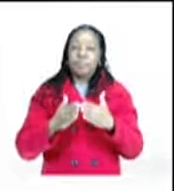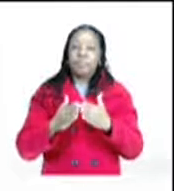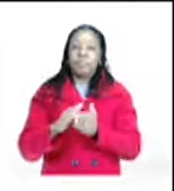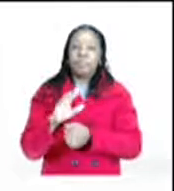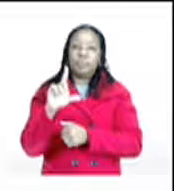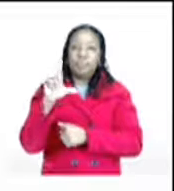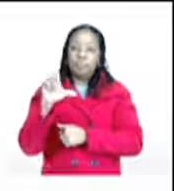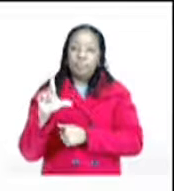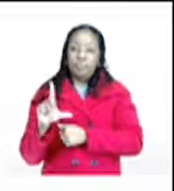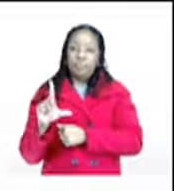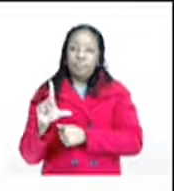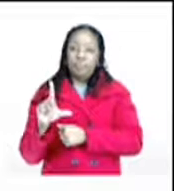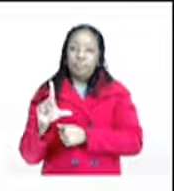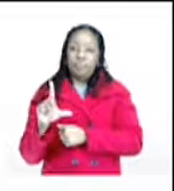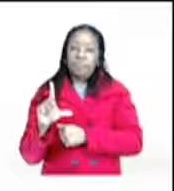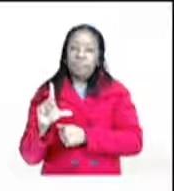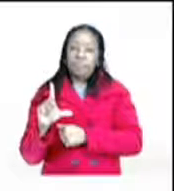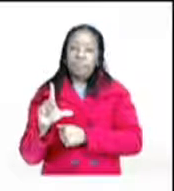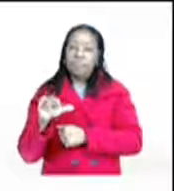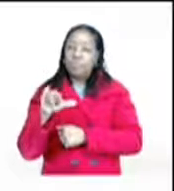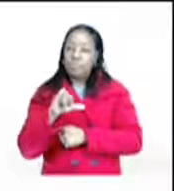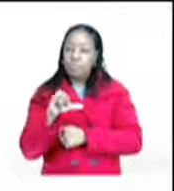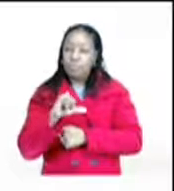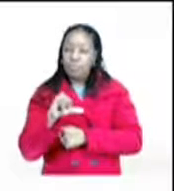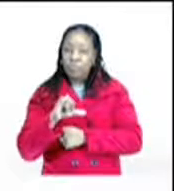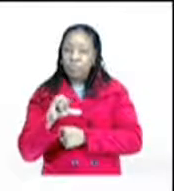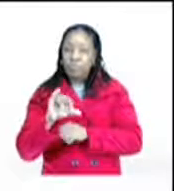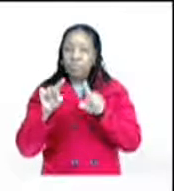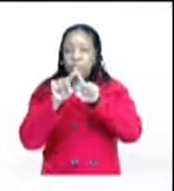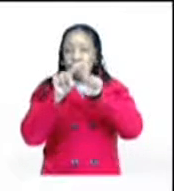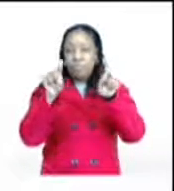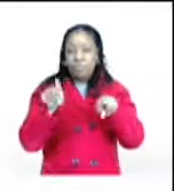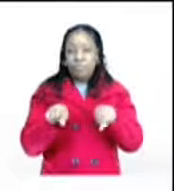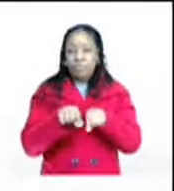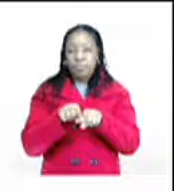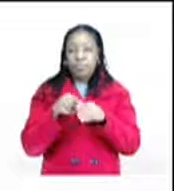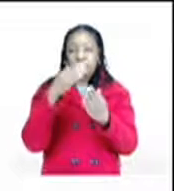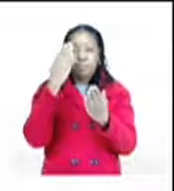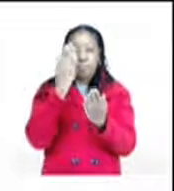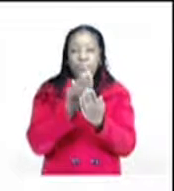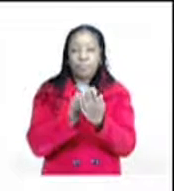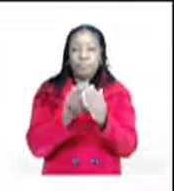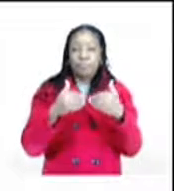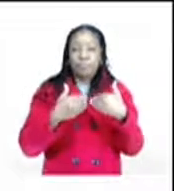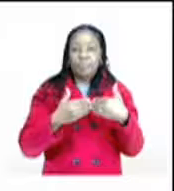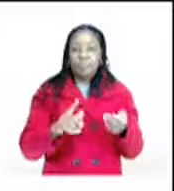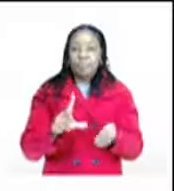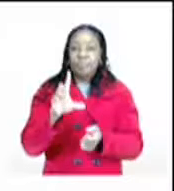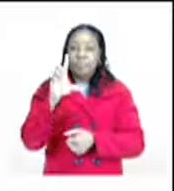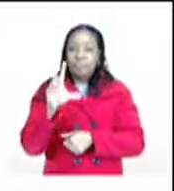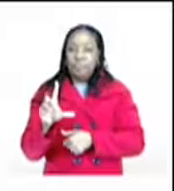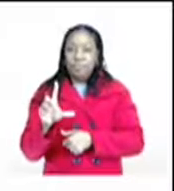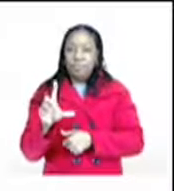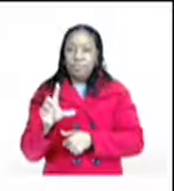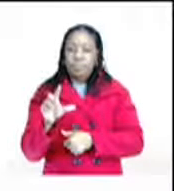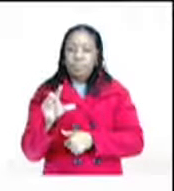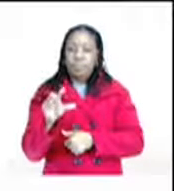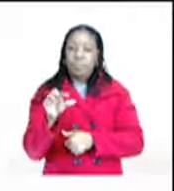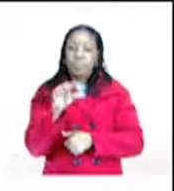L. Do you know what pictures that are on top of page